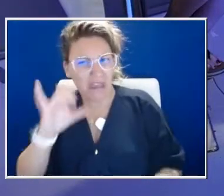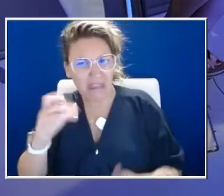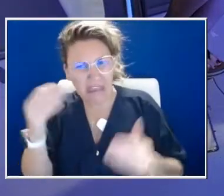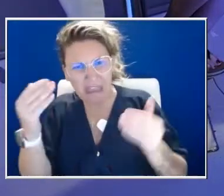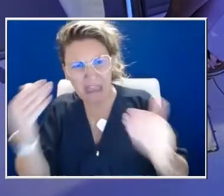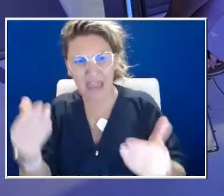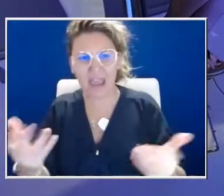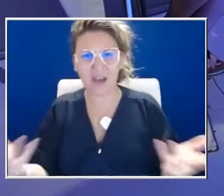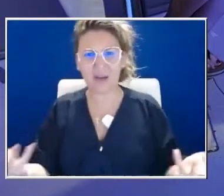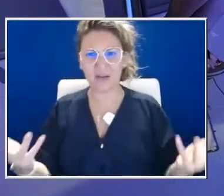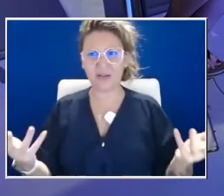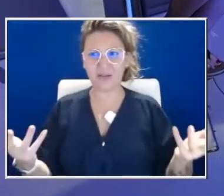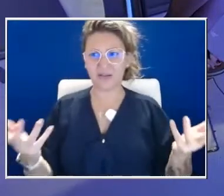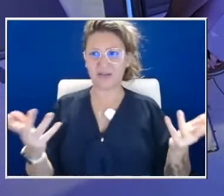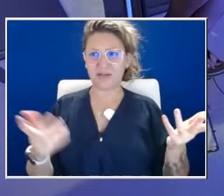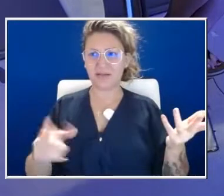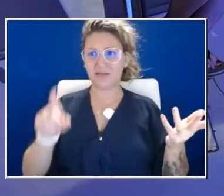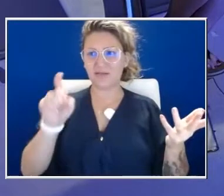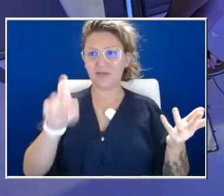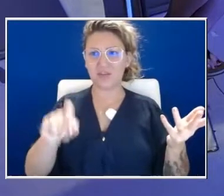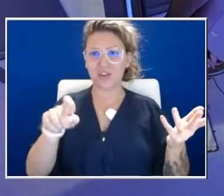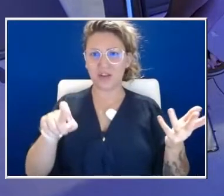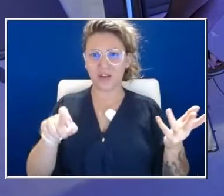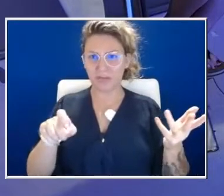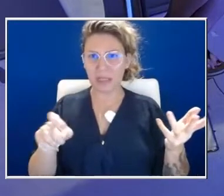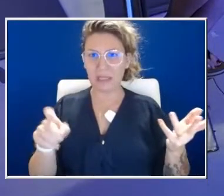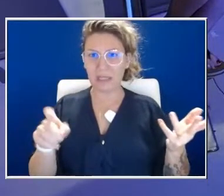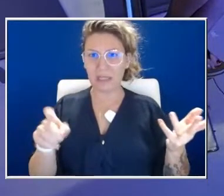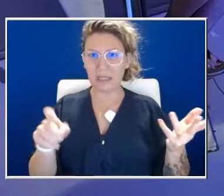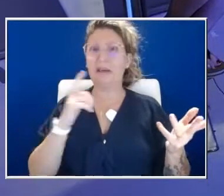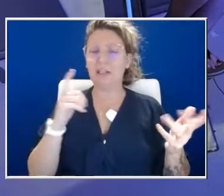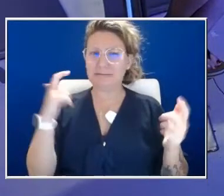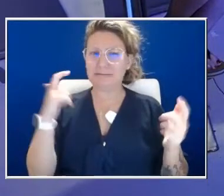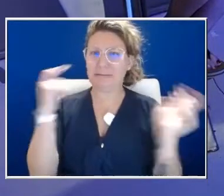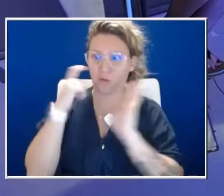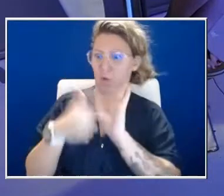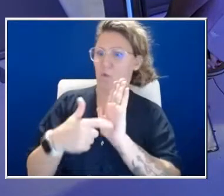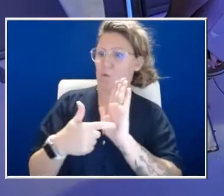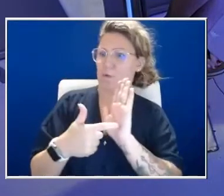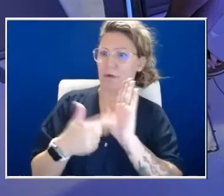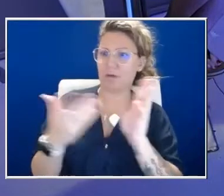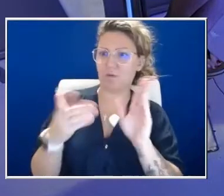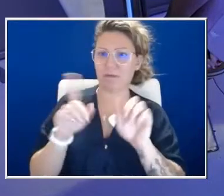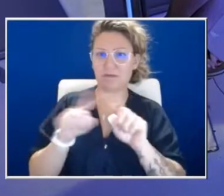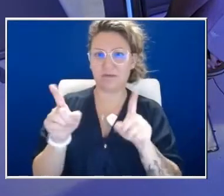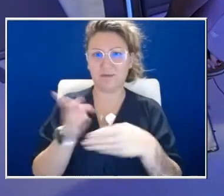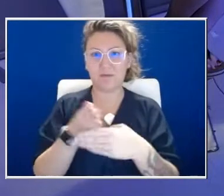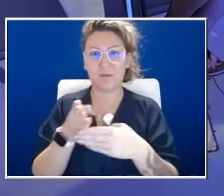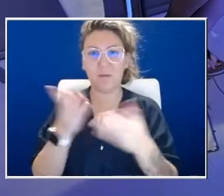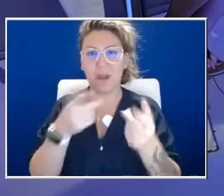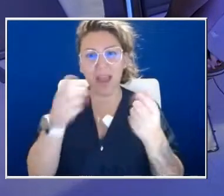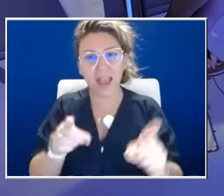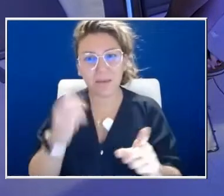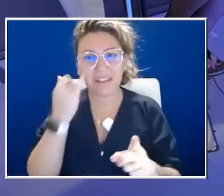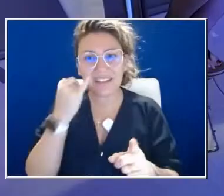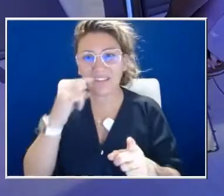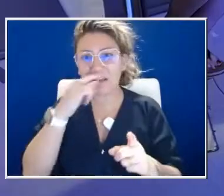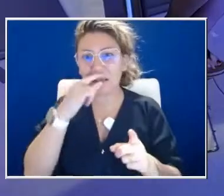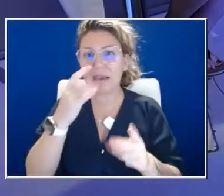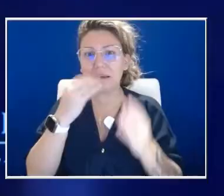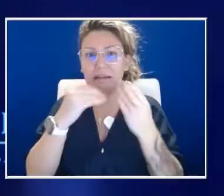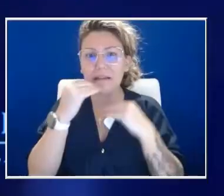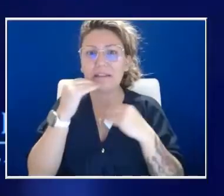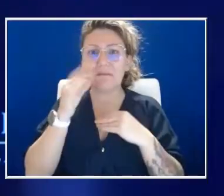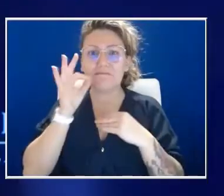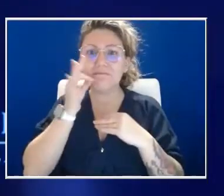mean, seems like there should be a big difference between the two. What can happen if a kid gets an edible? So if they get an edible, there's a